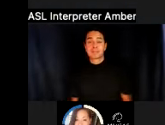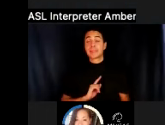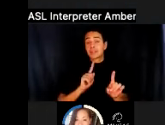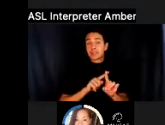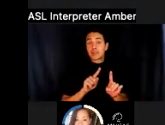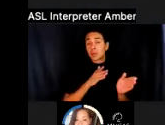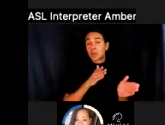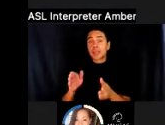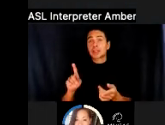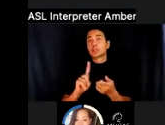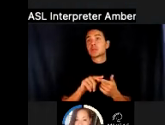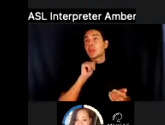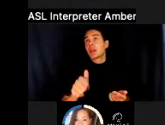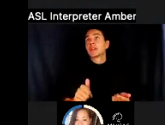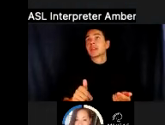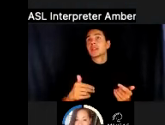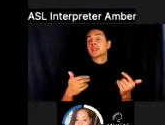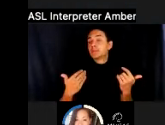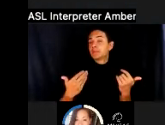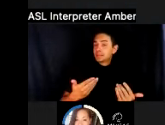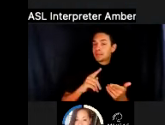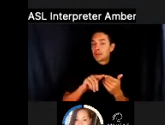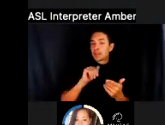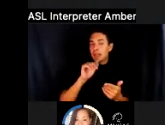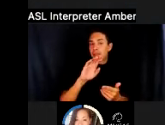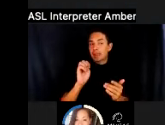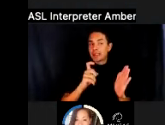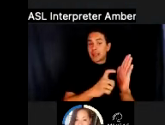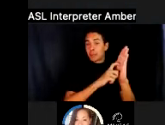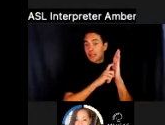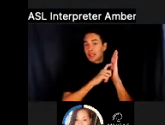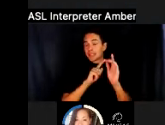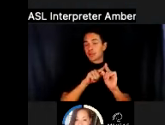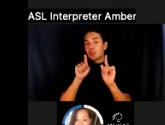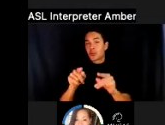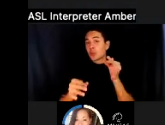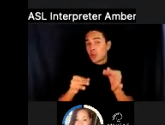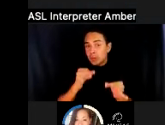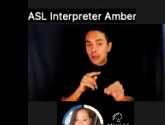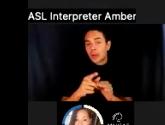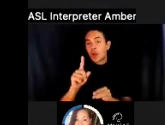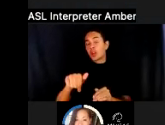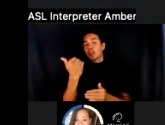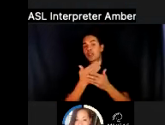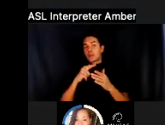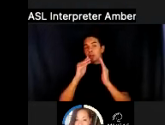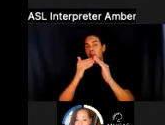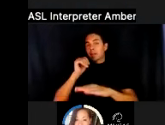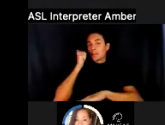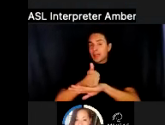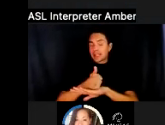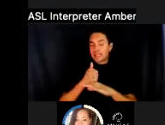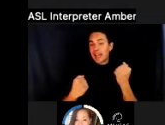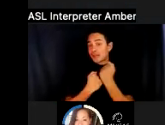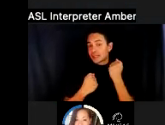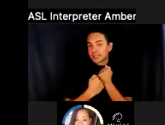ways to not be subpoenaed to court. And one of the other things with community-based advocates